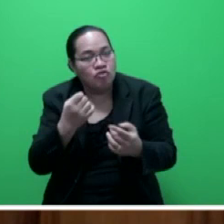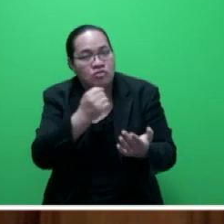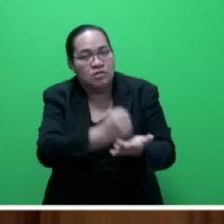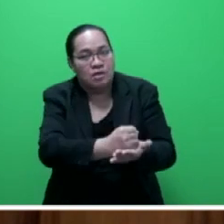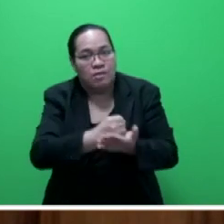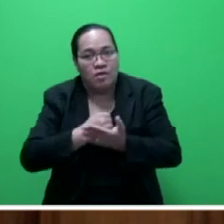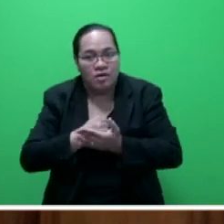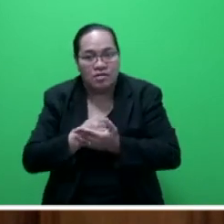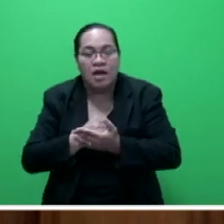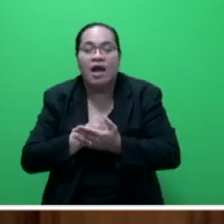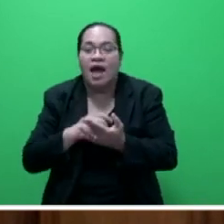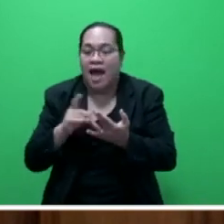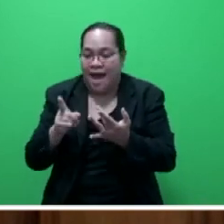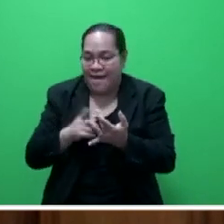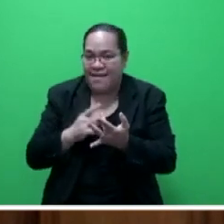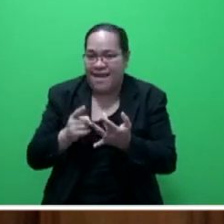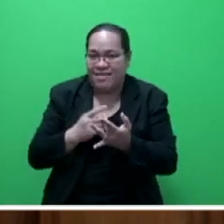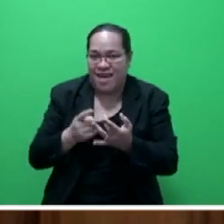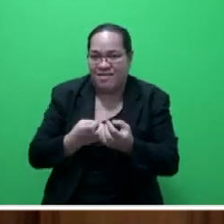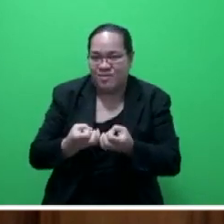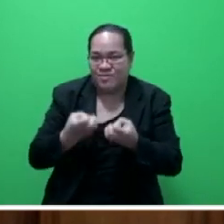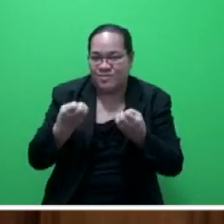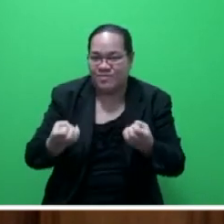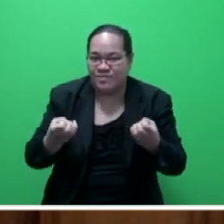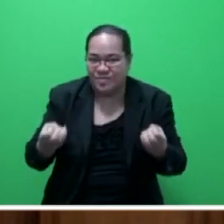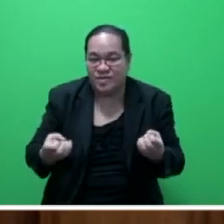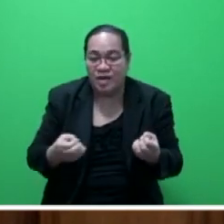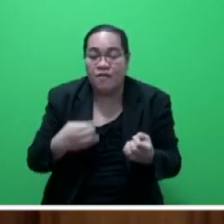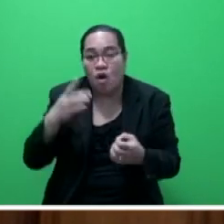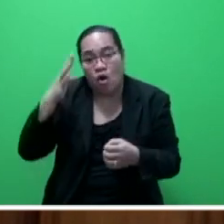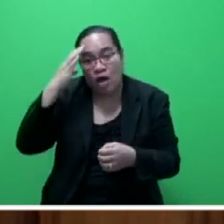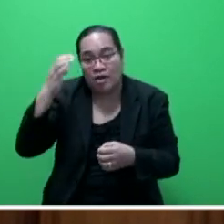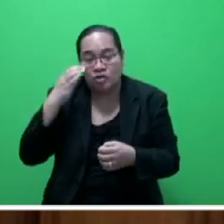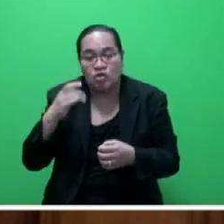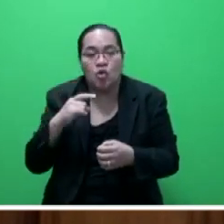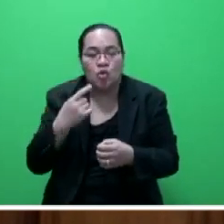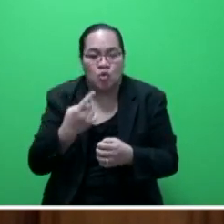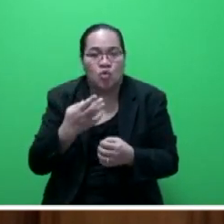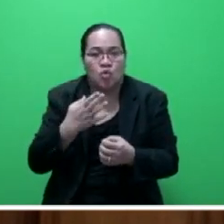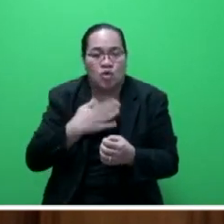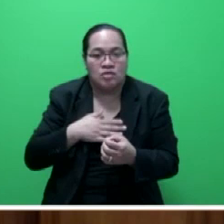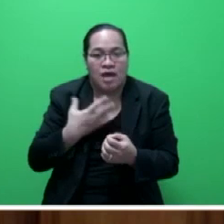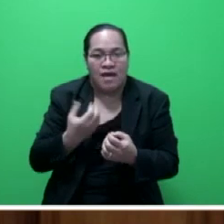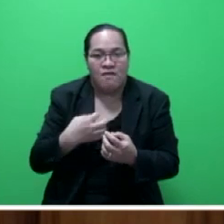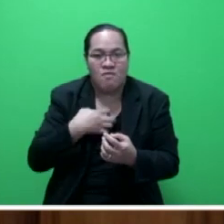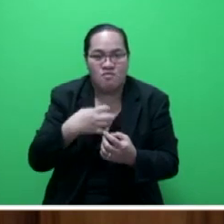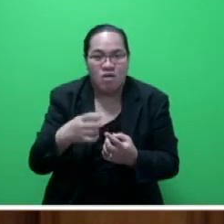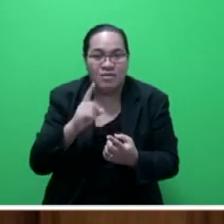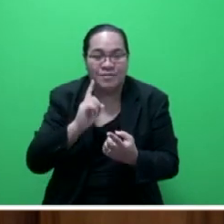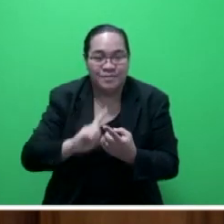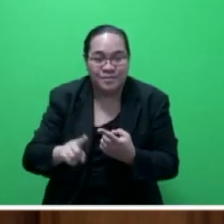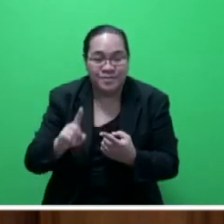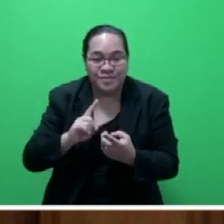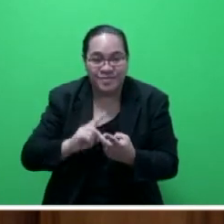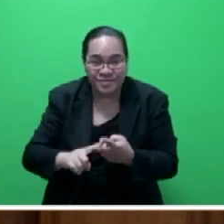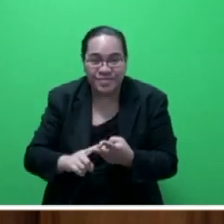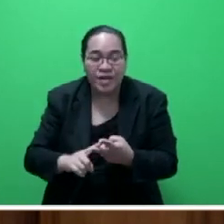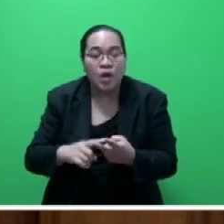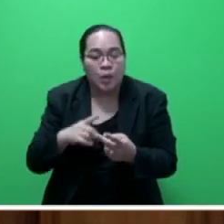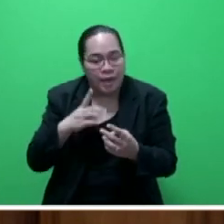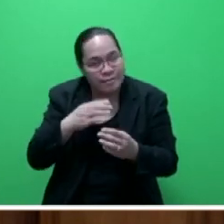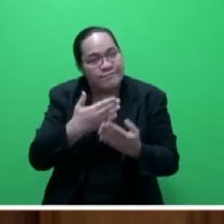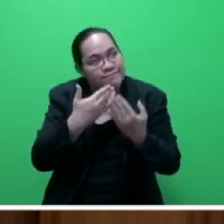yet another commodity for countries that choose to have more greenery. We have acknowledged its